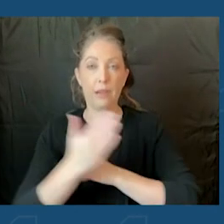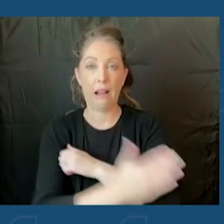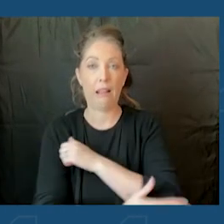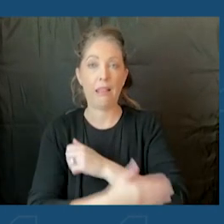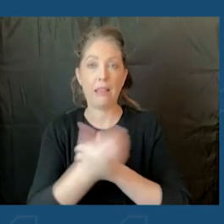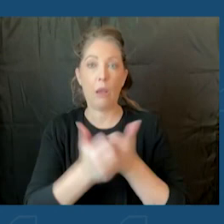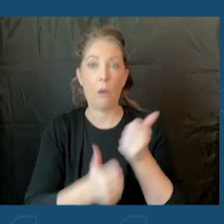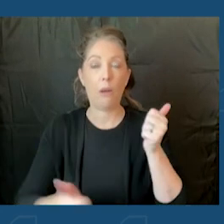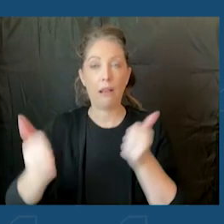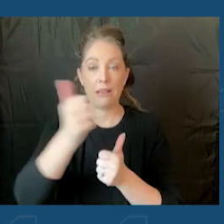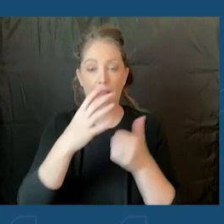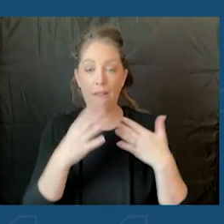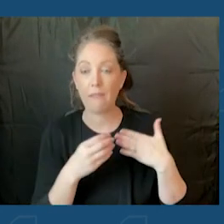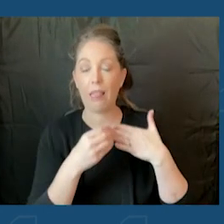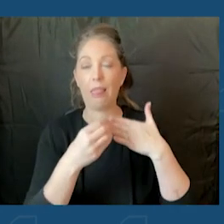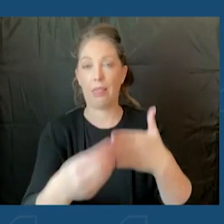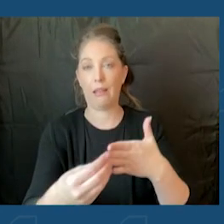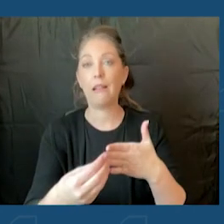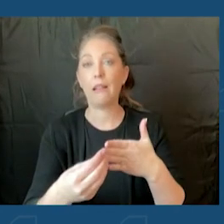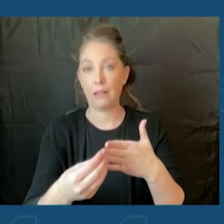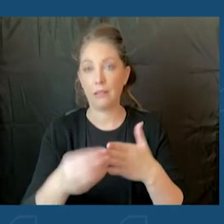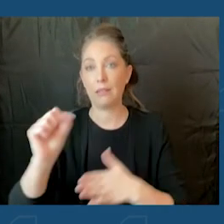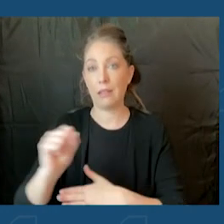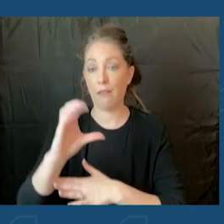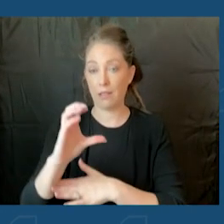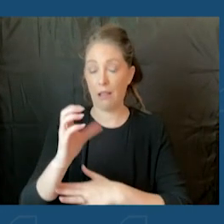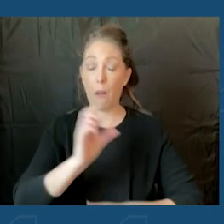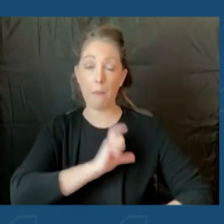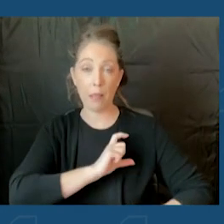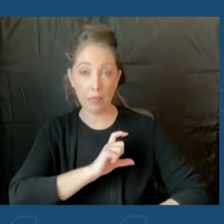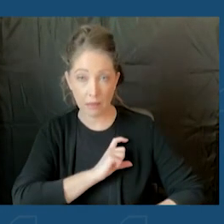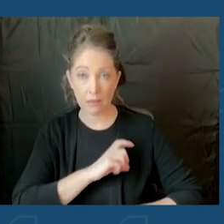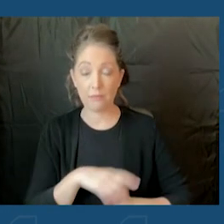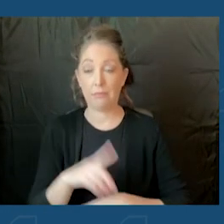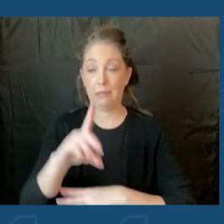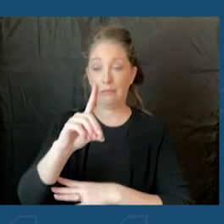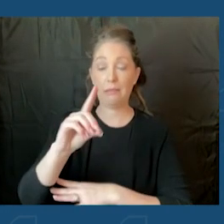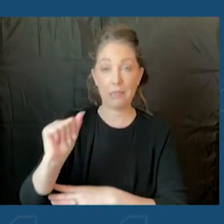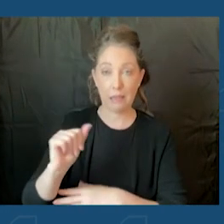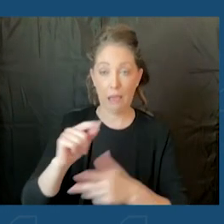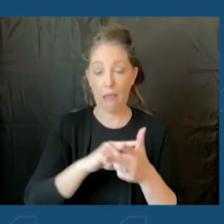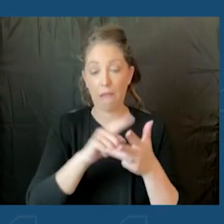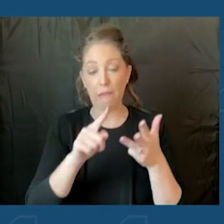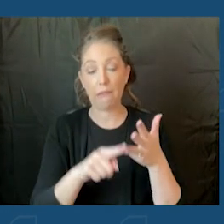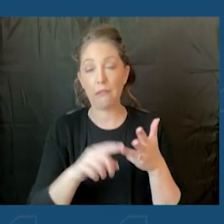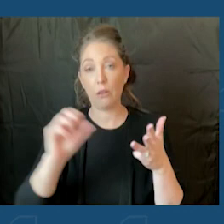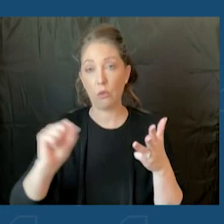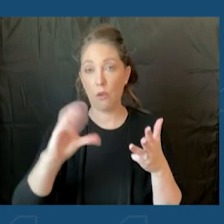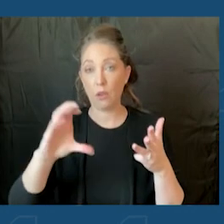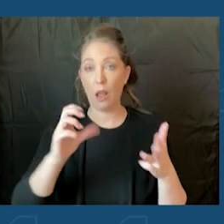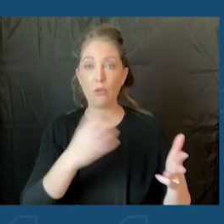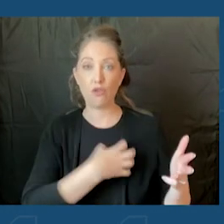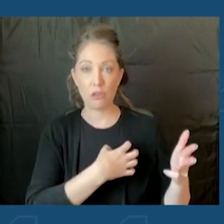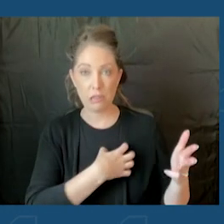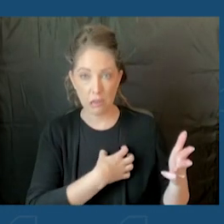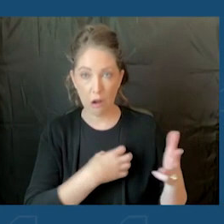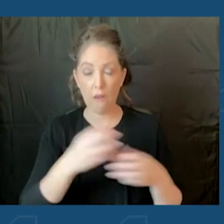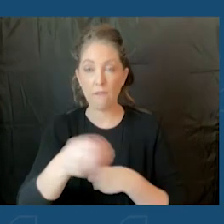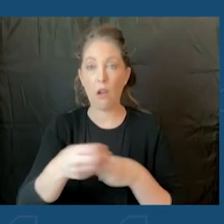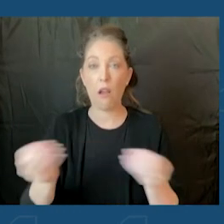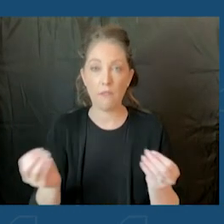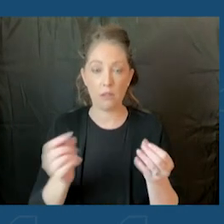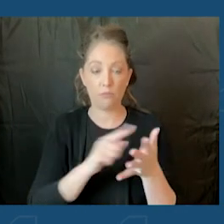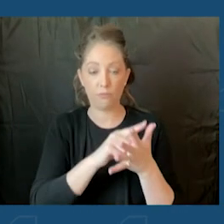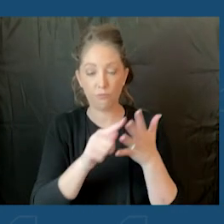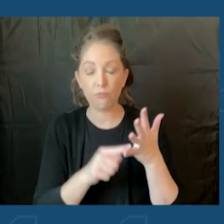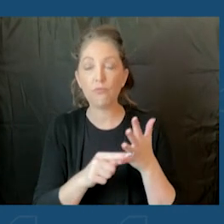State Police, the Suffolk County Police Department, the District Attorney's Office, and of course the Suffolk County Sheriff's Office that's entrusted in